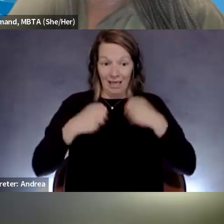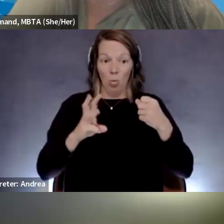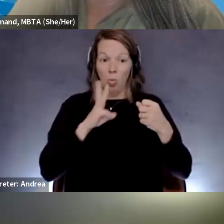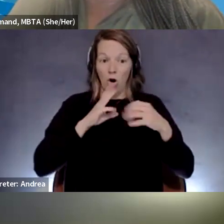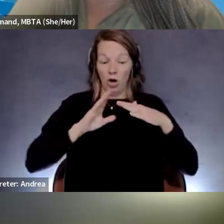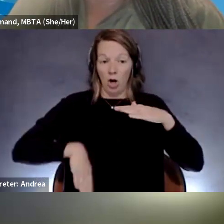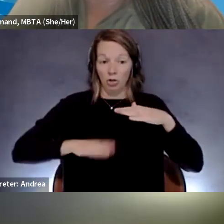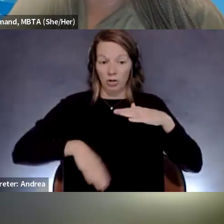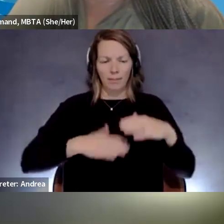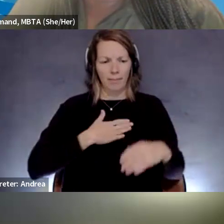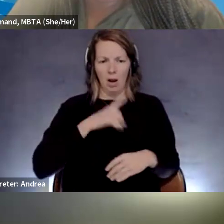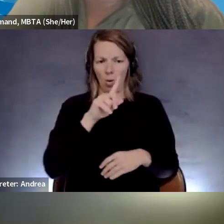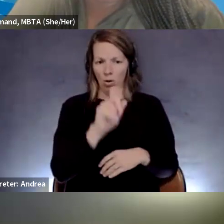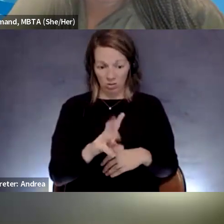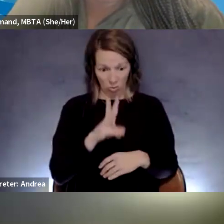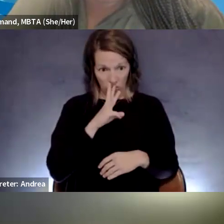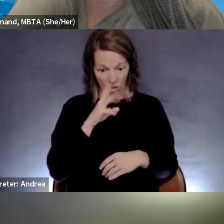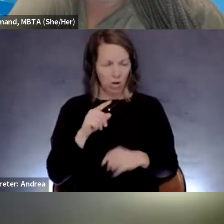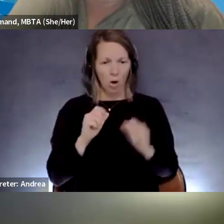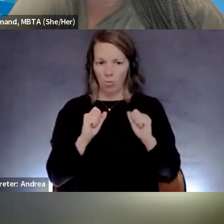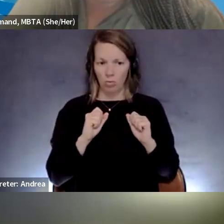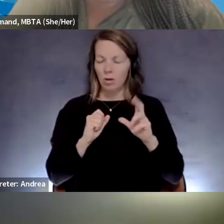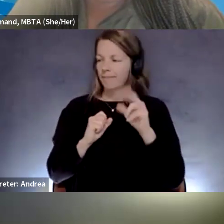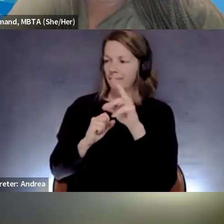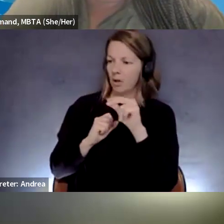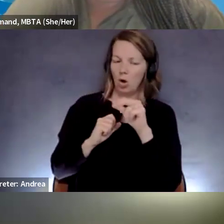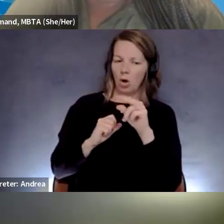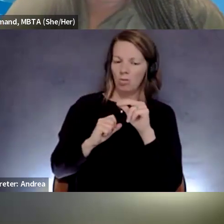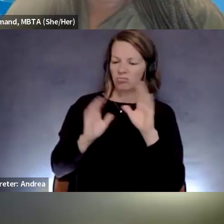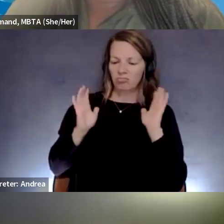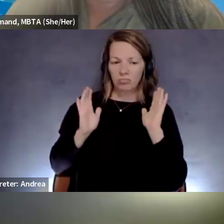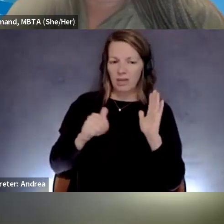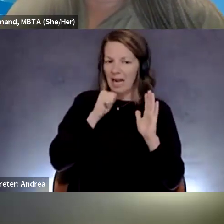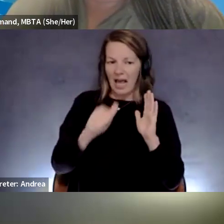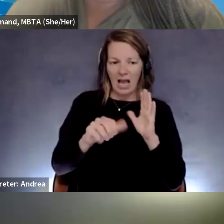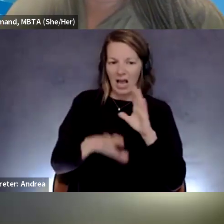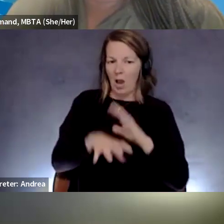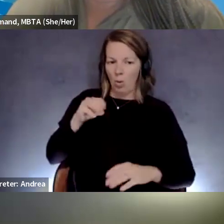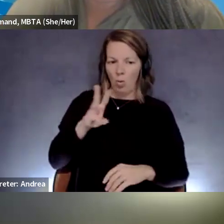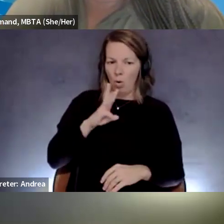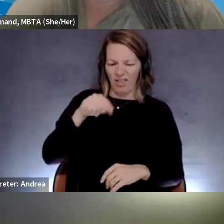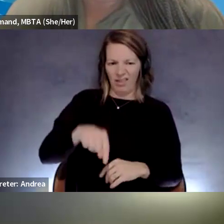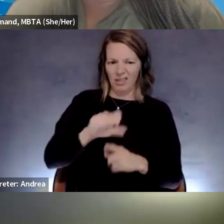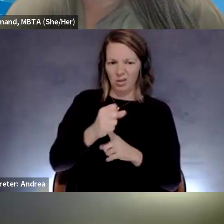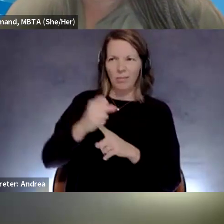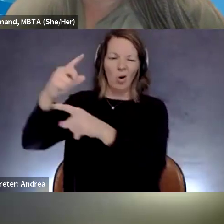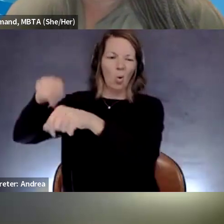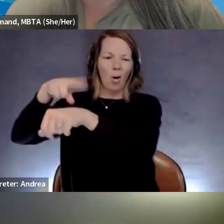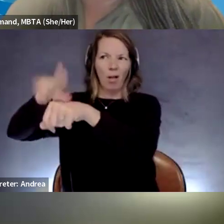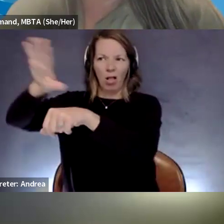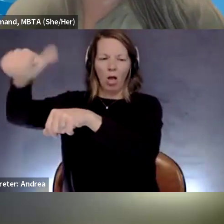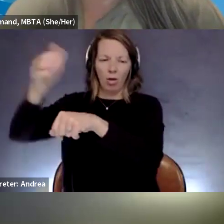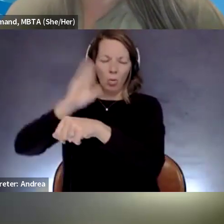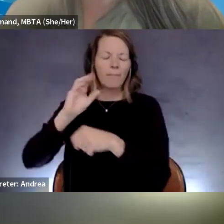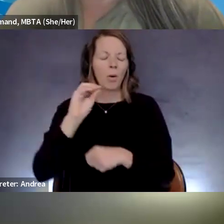it. So my question is there water? No, No, we're Sorry. we're not dewatering. not Yeah, in this case. In a normal cofferdam, that's what you're